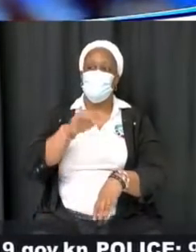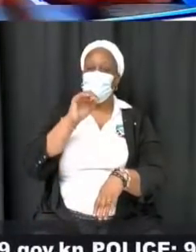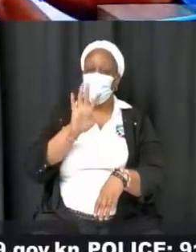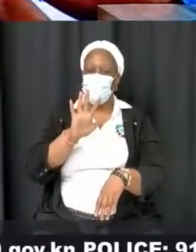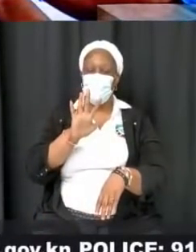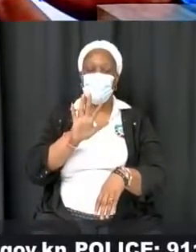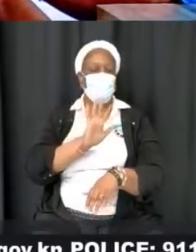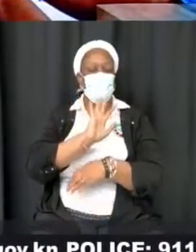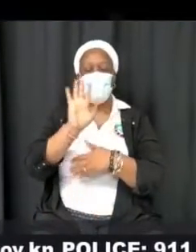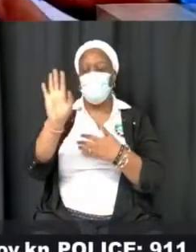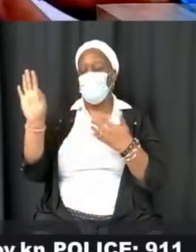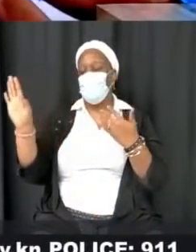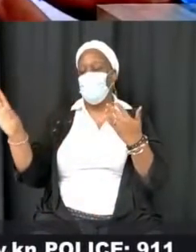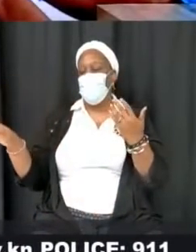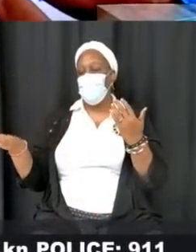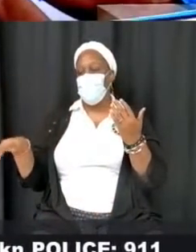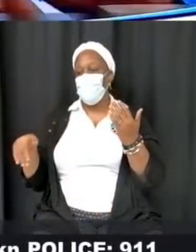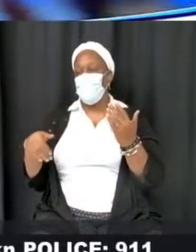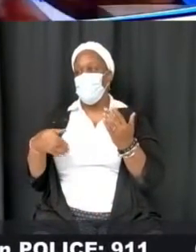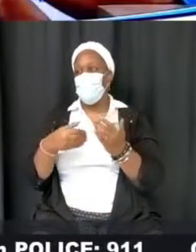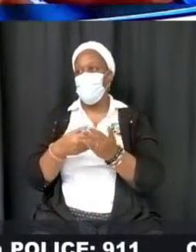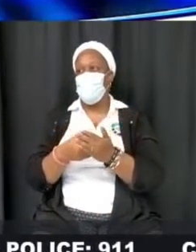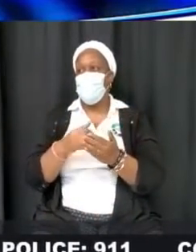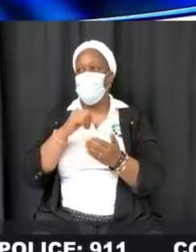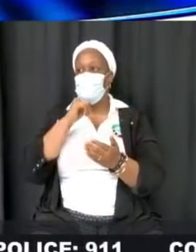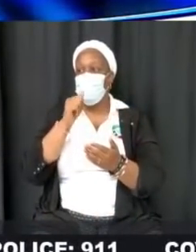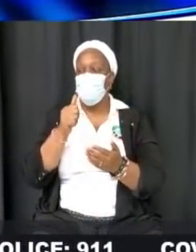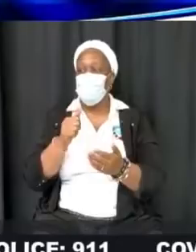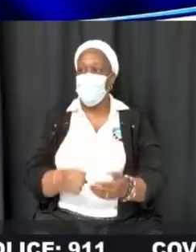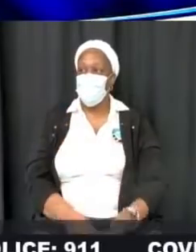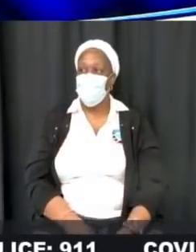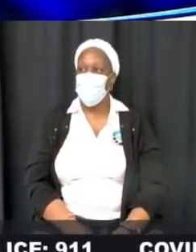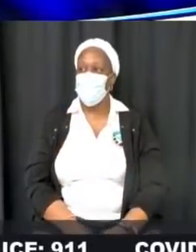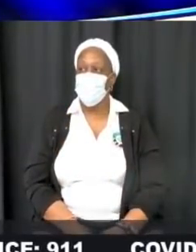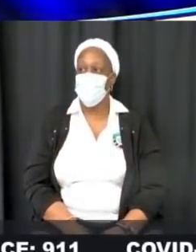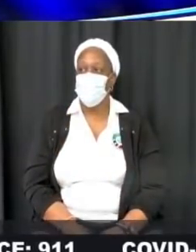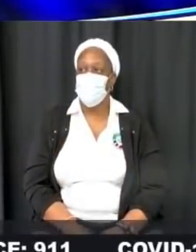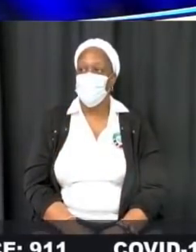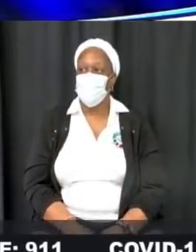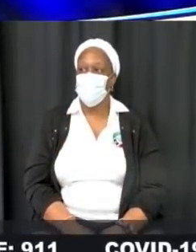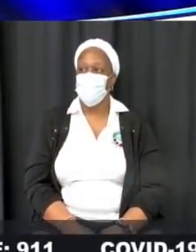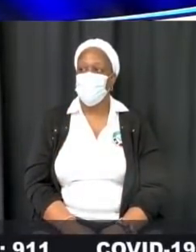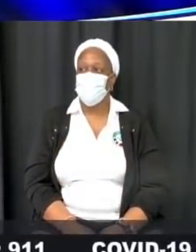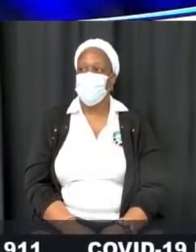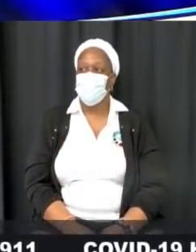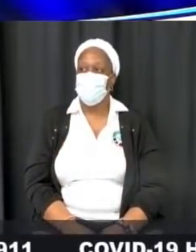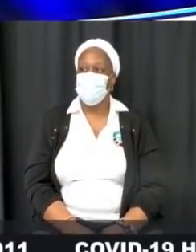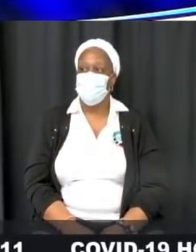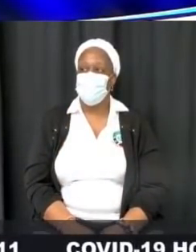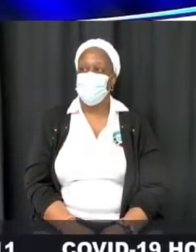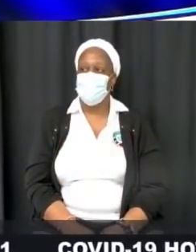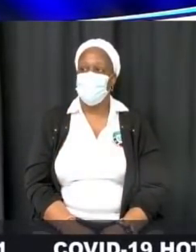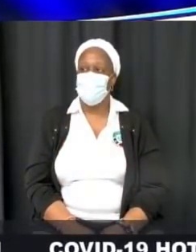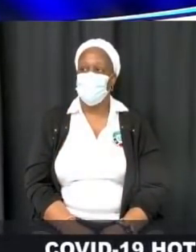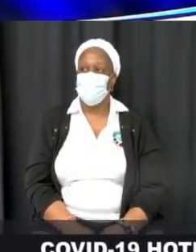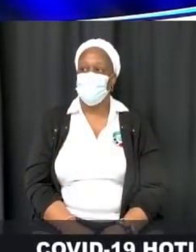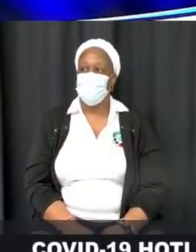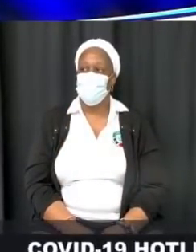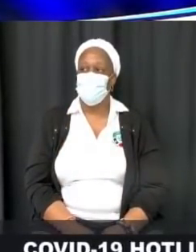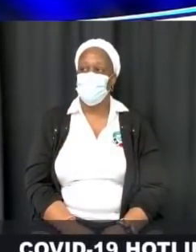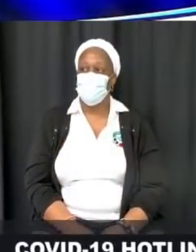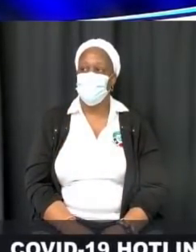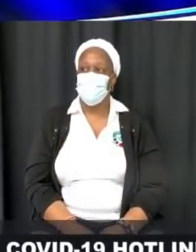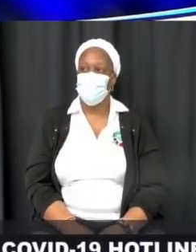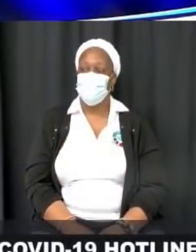every single vial will not be empty. And so around the Federation, there would have been vials